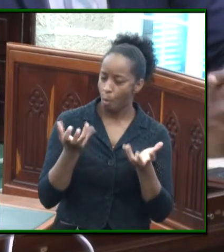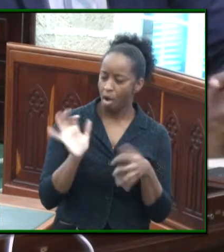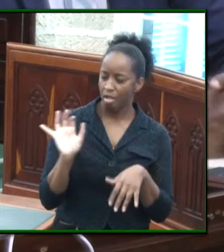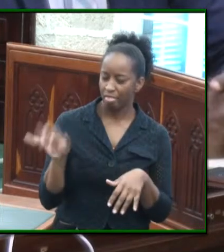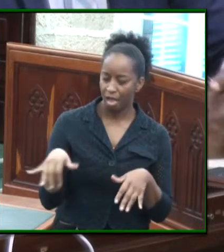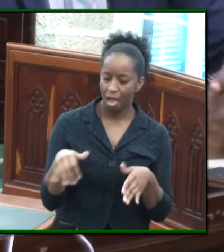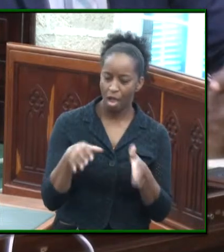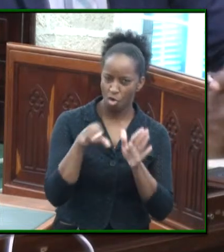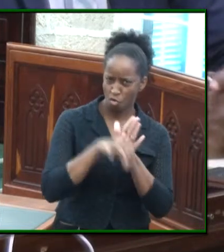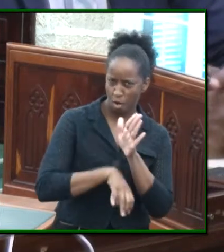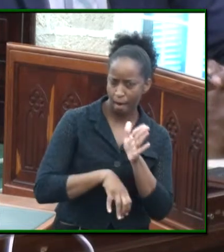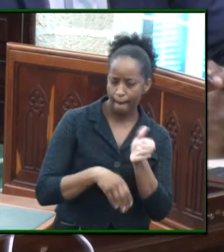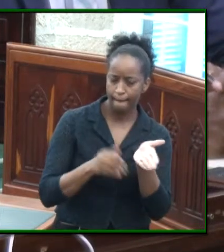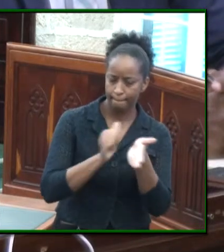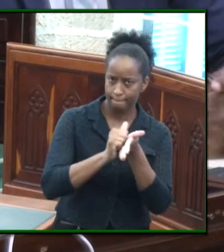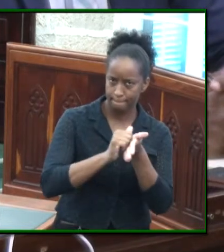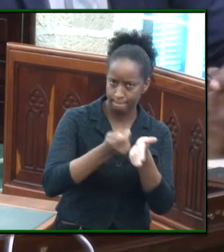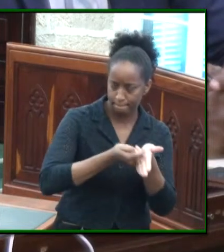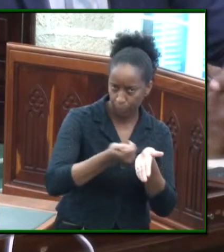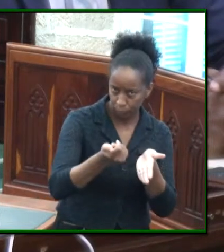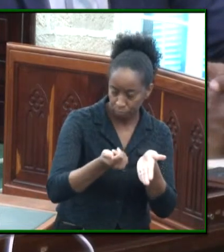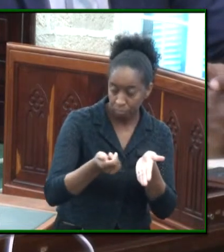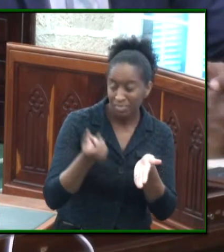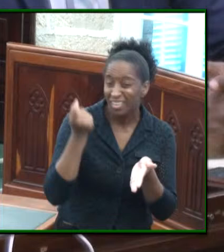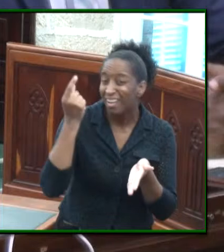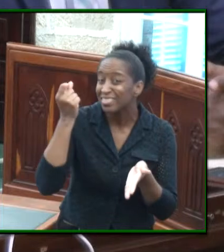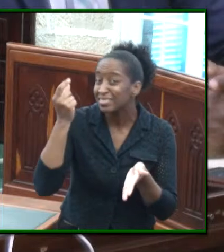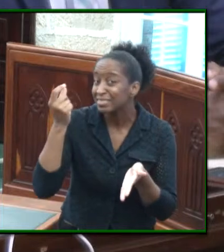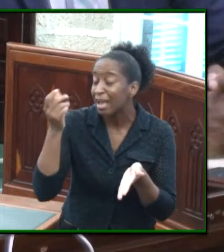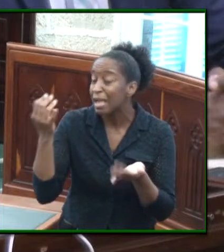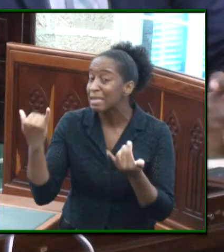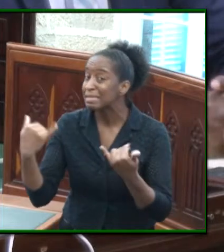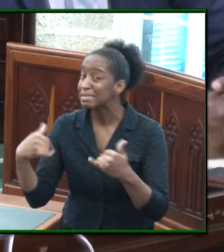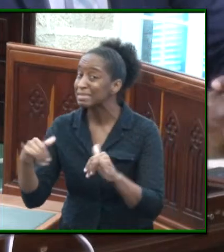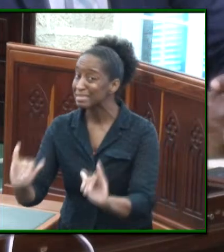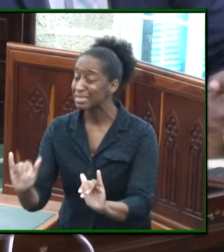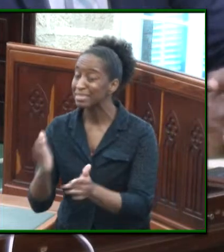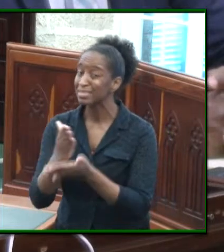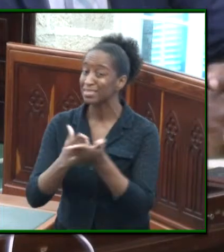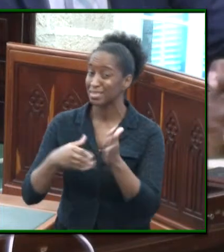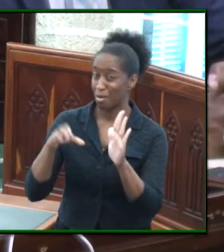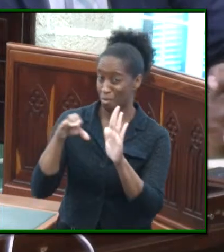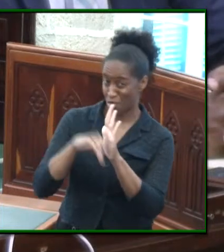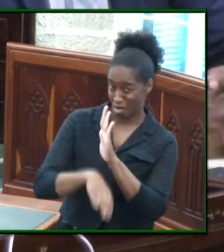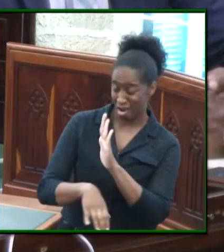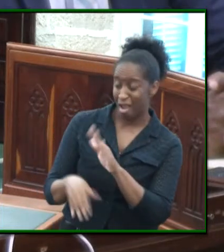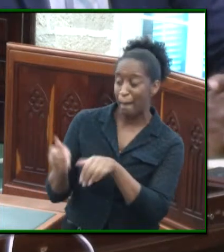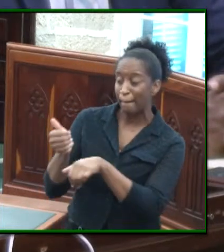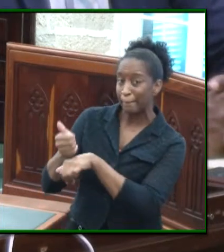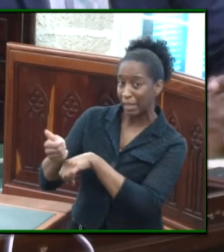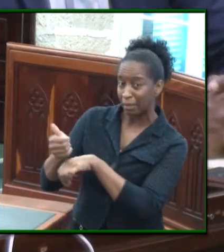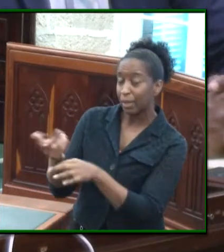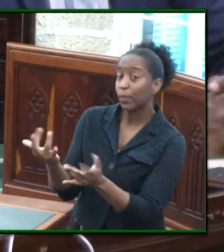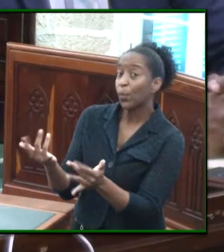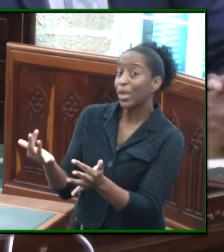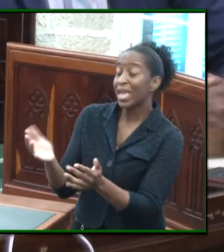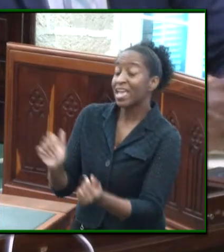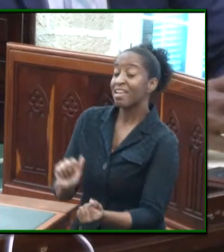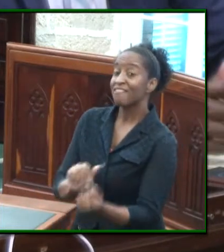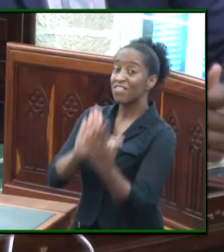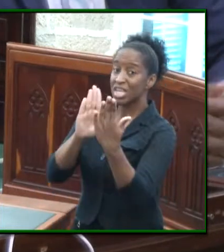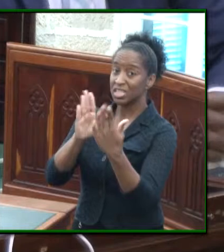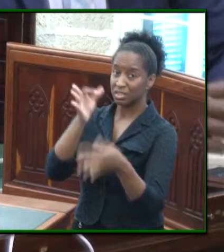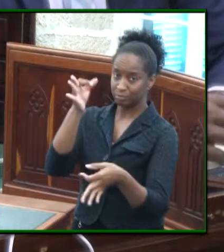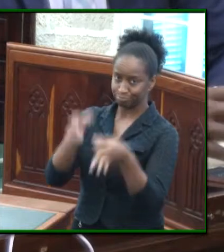individual's record in that way. There may also be circumstances where there are suspects, even though they may not have been charged in other criminal